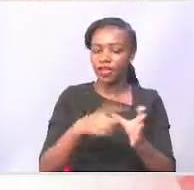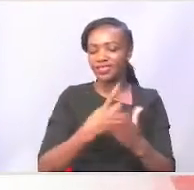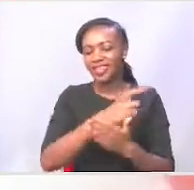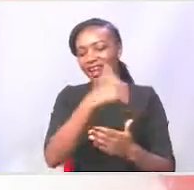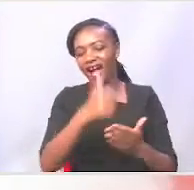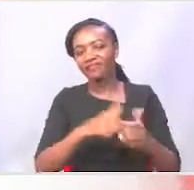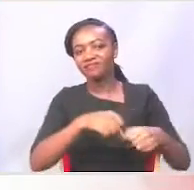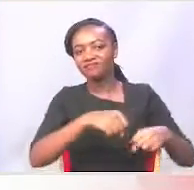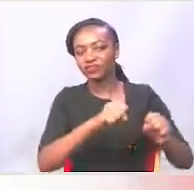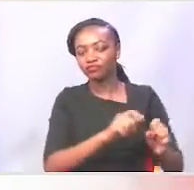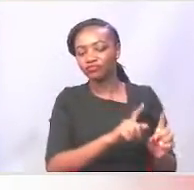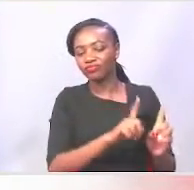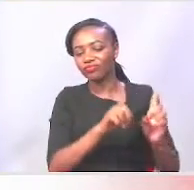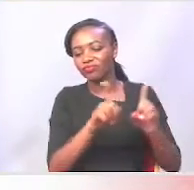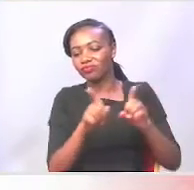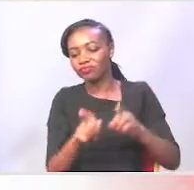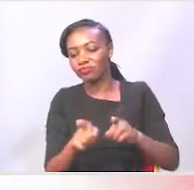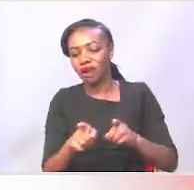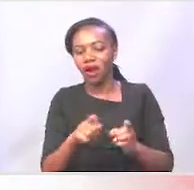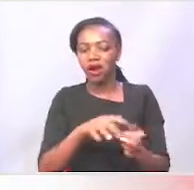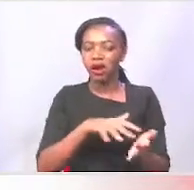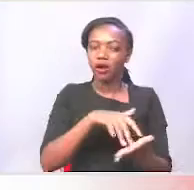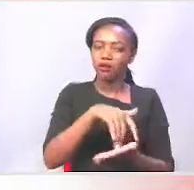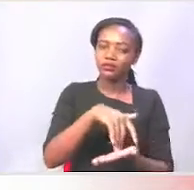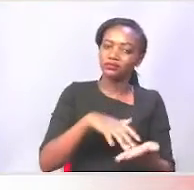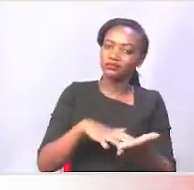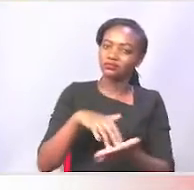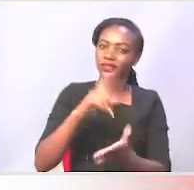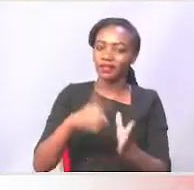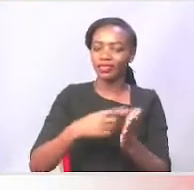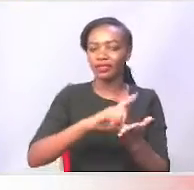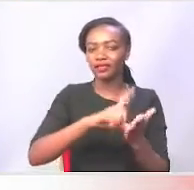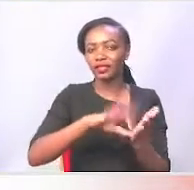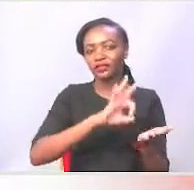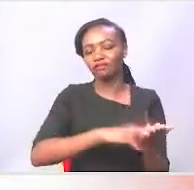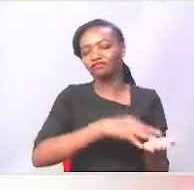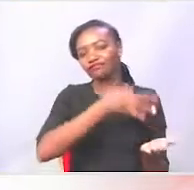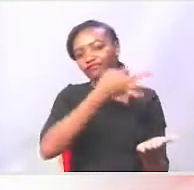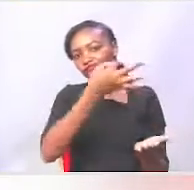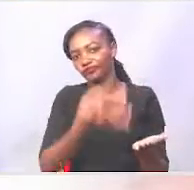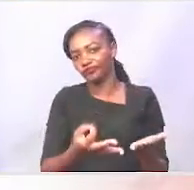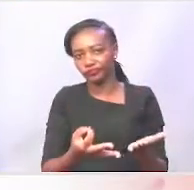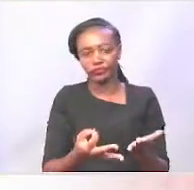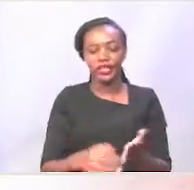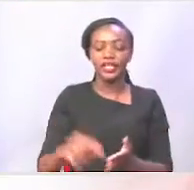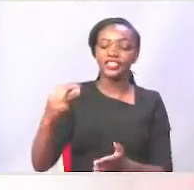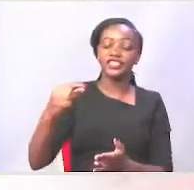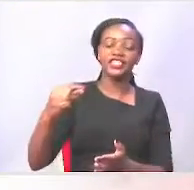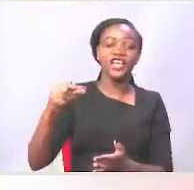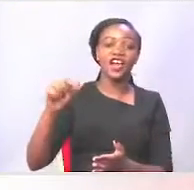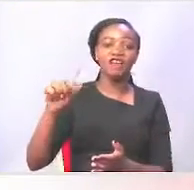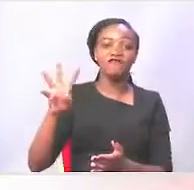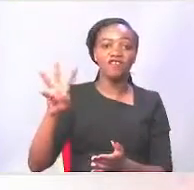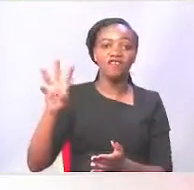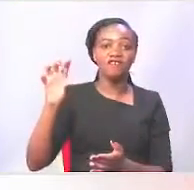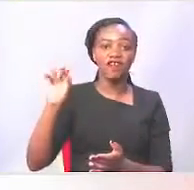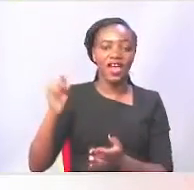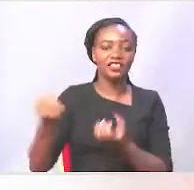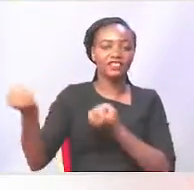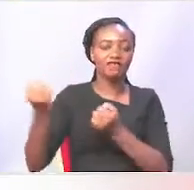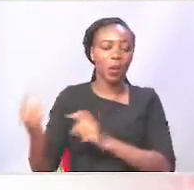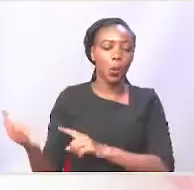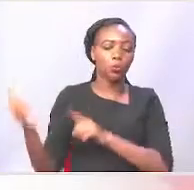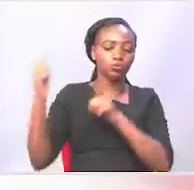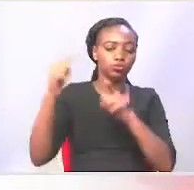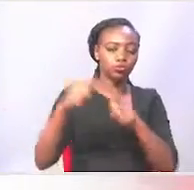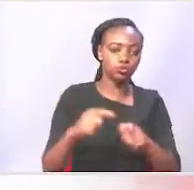contr akaanba barara maj kun imok jamaame